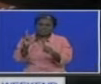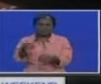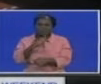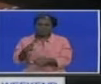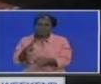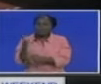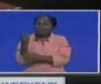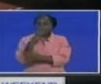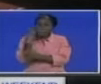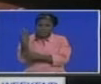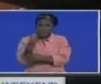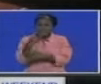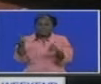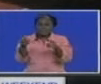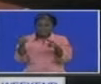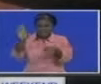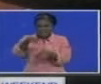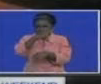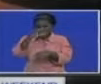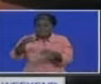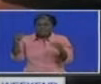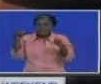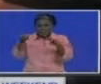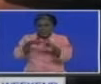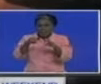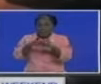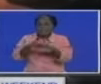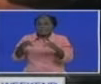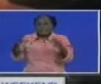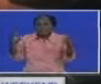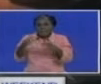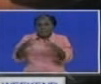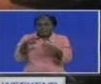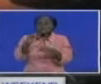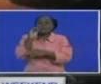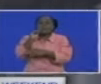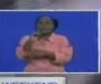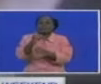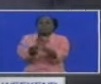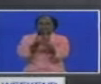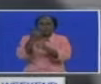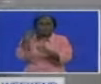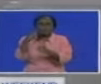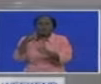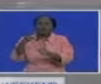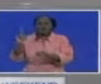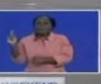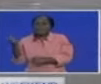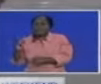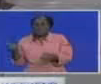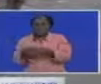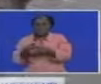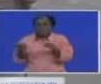On Wednesday, the Assembly of States Parties will vote on a proposed amendment seeking immunity for sitting heads of states and their